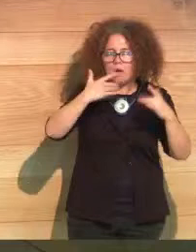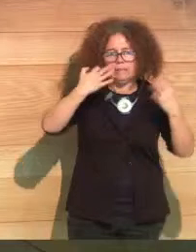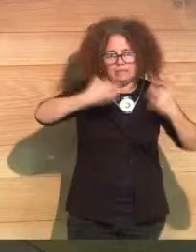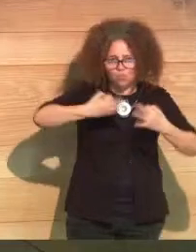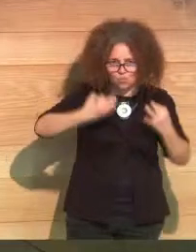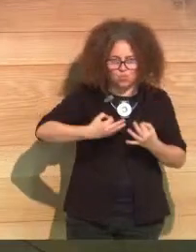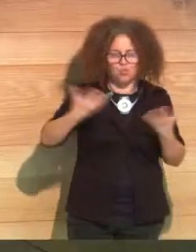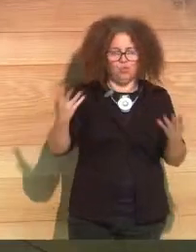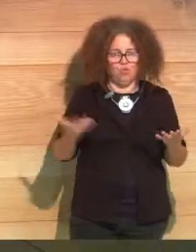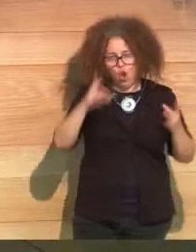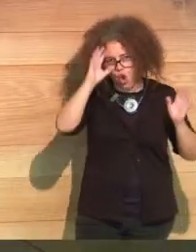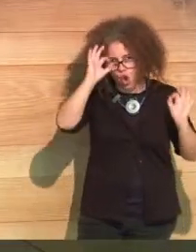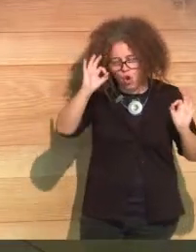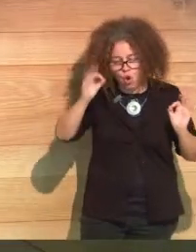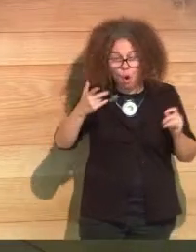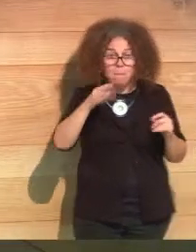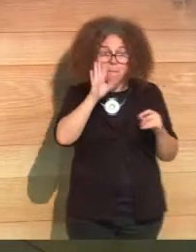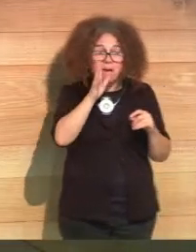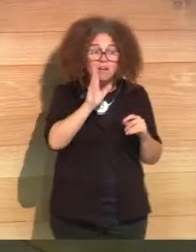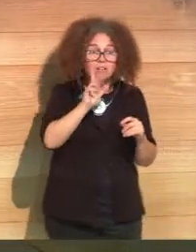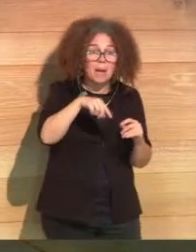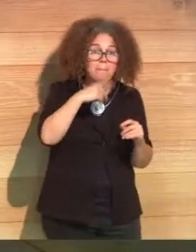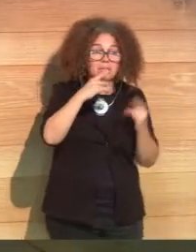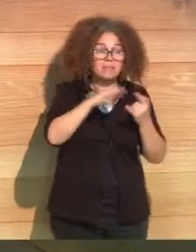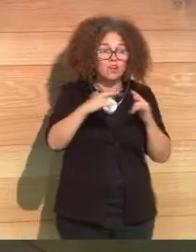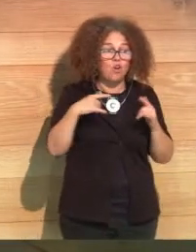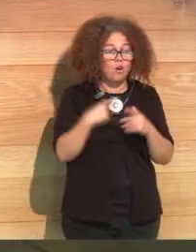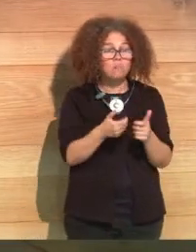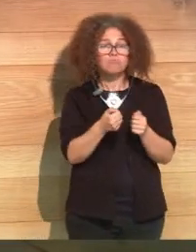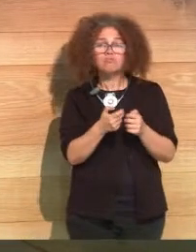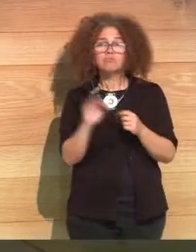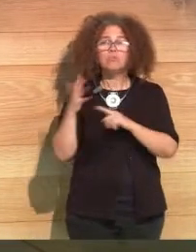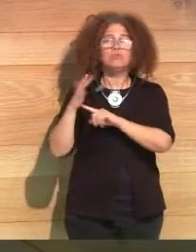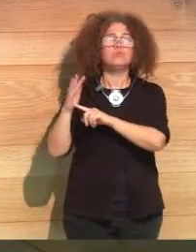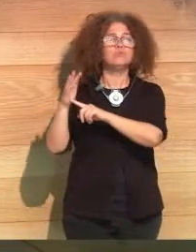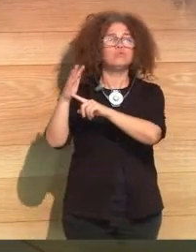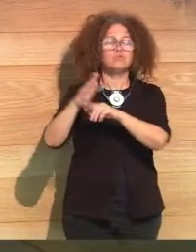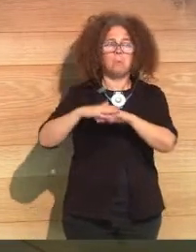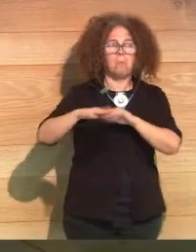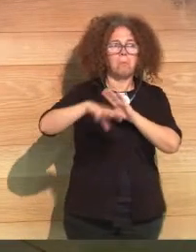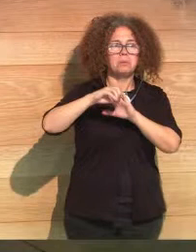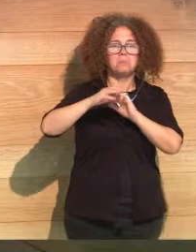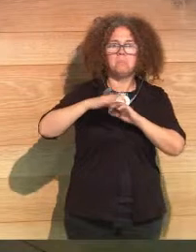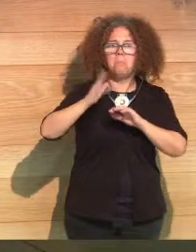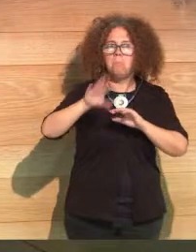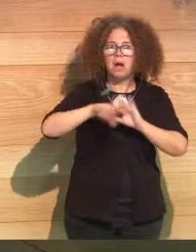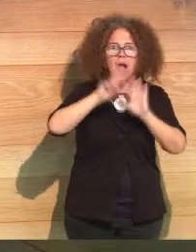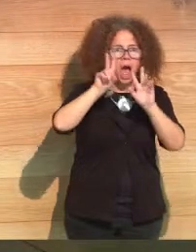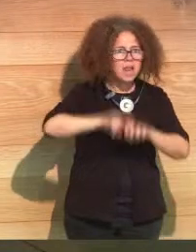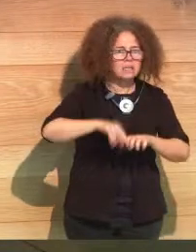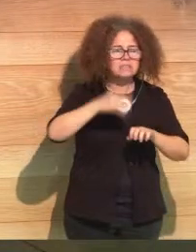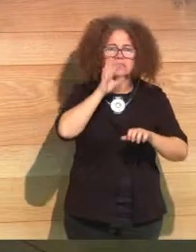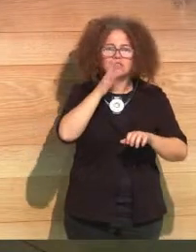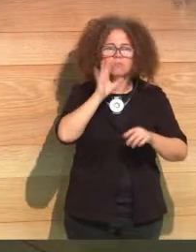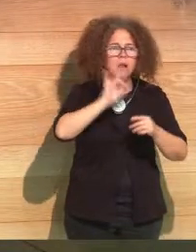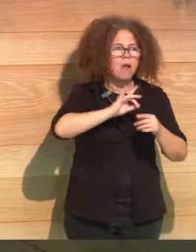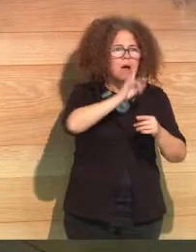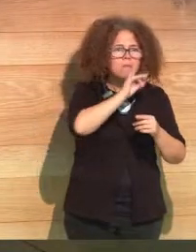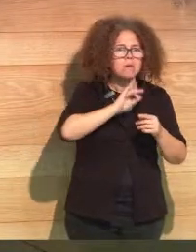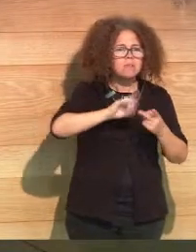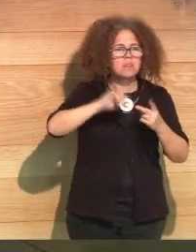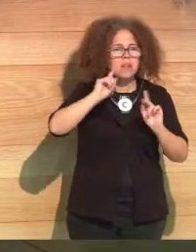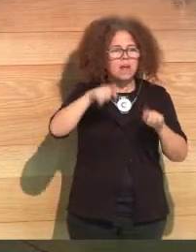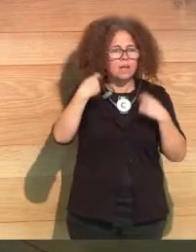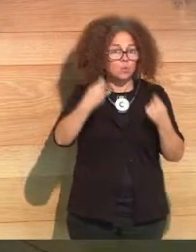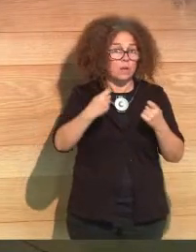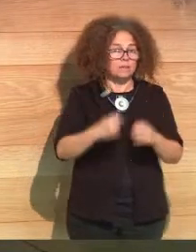But technology can be an amazing tool for this kind of exploration about the sublime and beauty and nature. So earlier